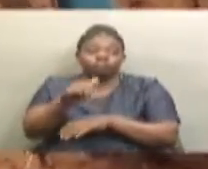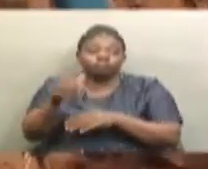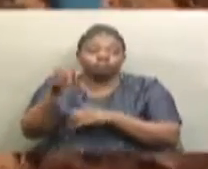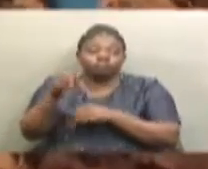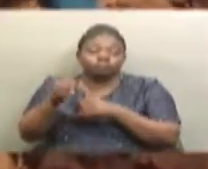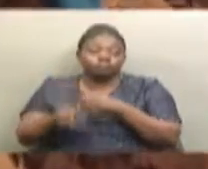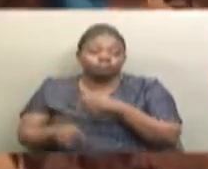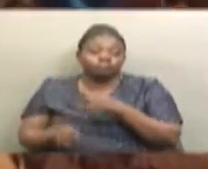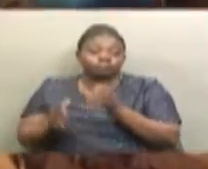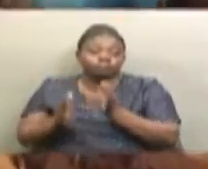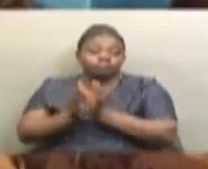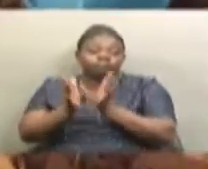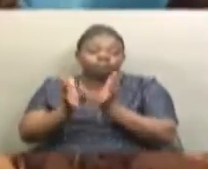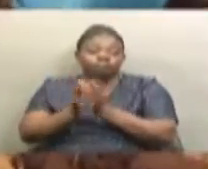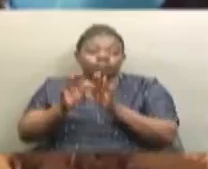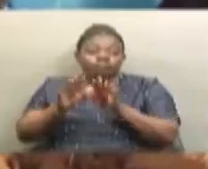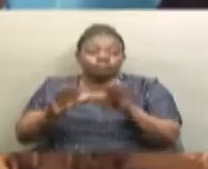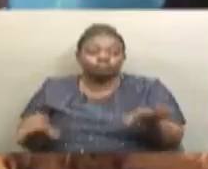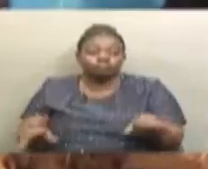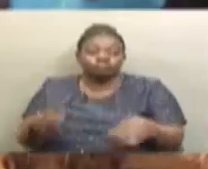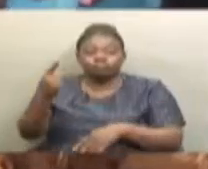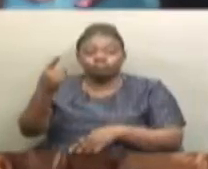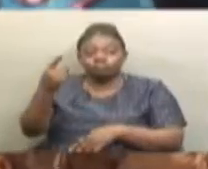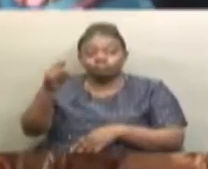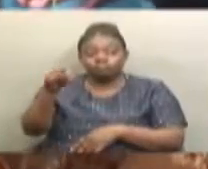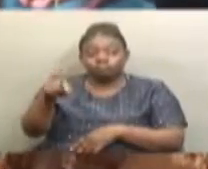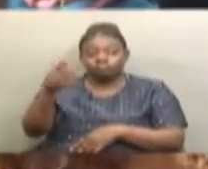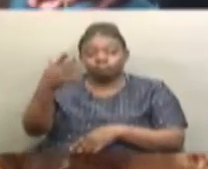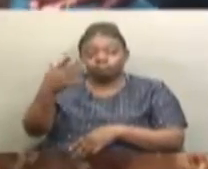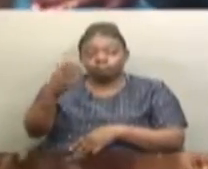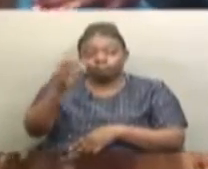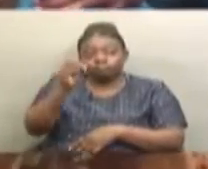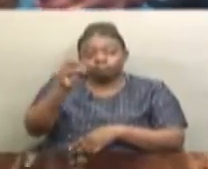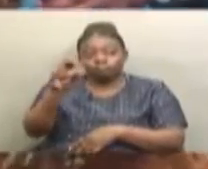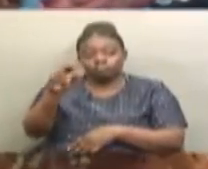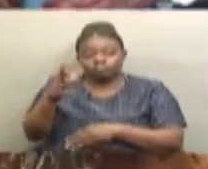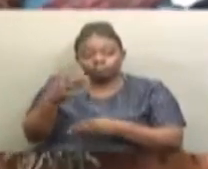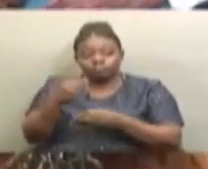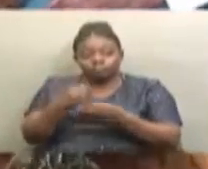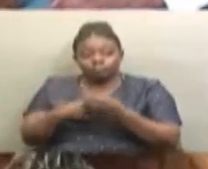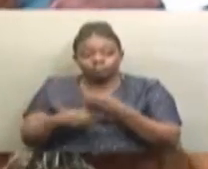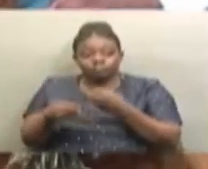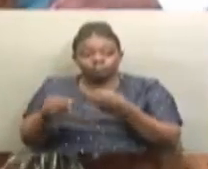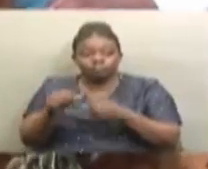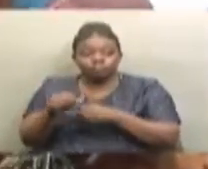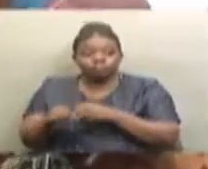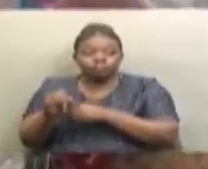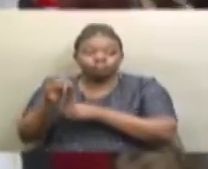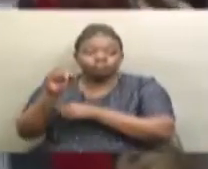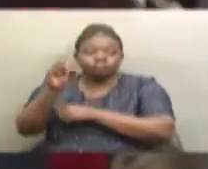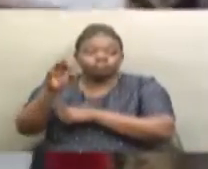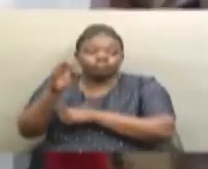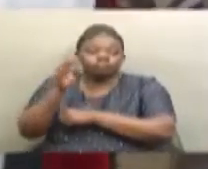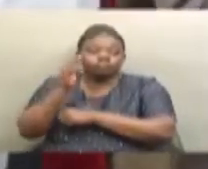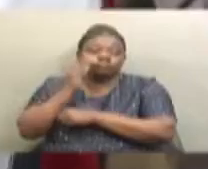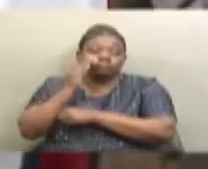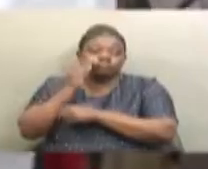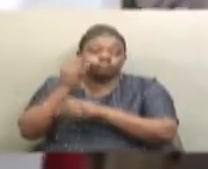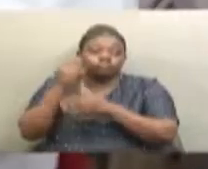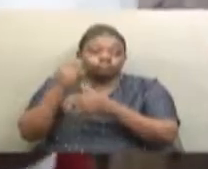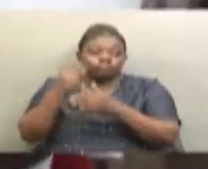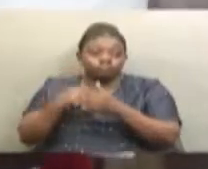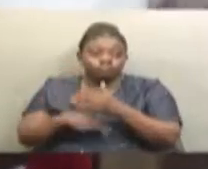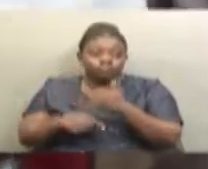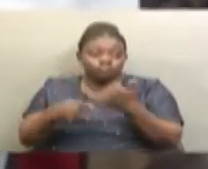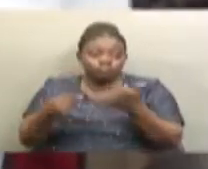Bano balambudde ettaka eryayiika emu n'ekitundu Shats lyabagulidde ku nsimbi obukadde 13 ng'ono ategeezezza nti